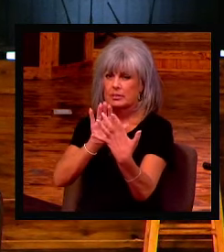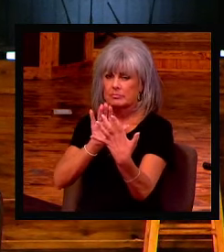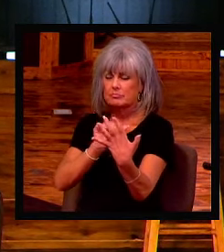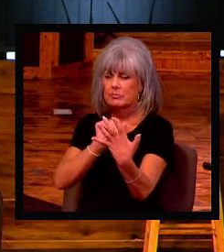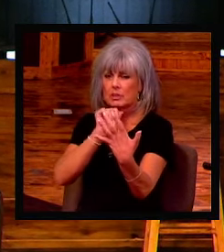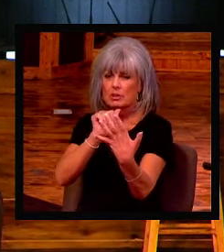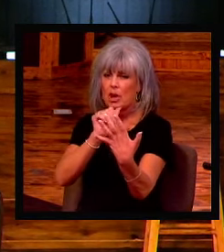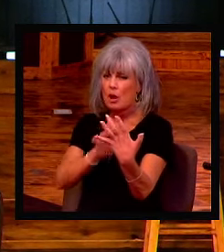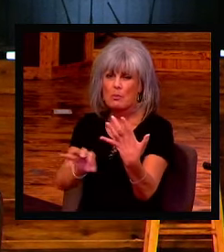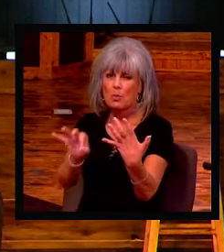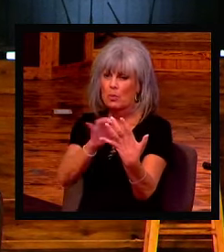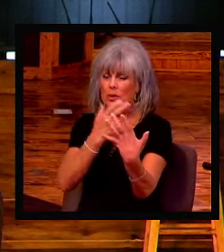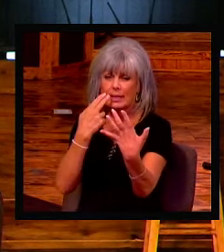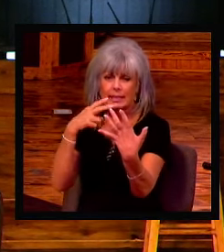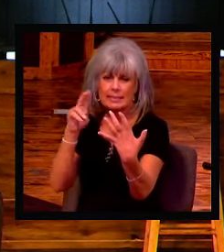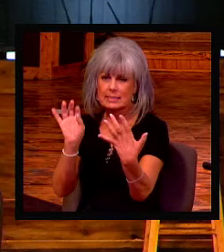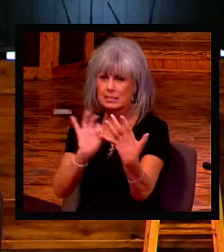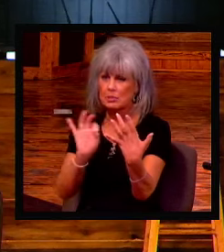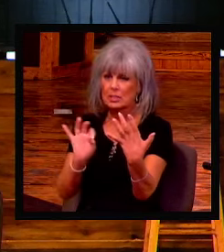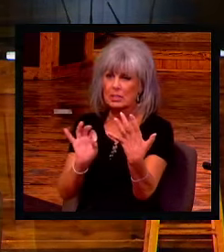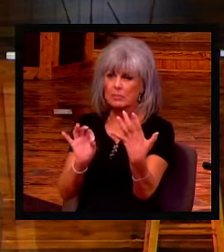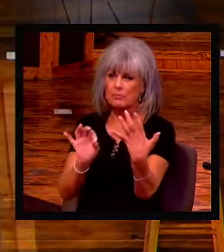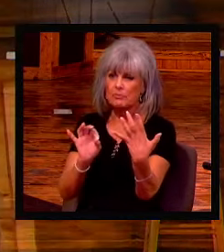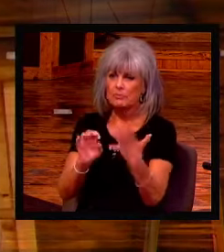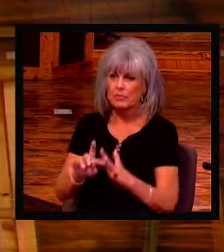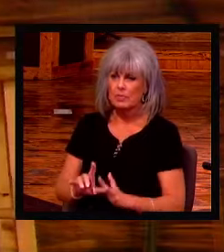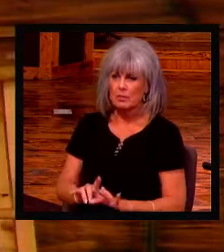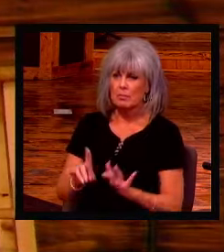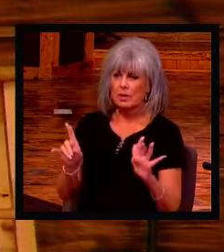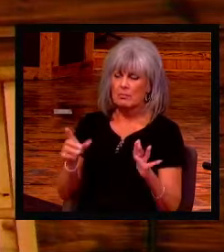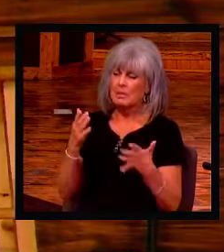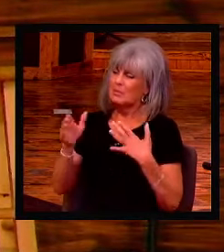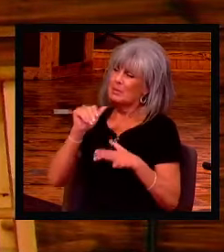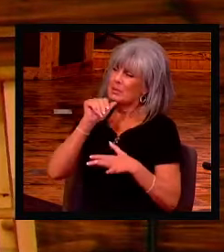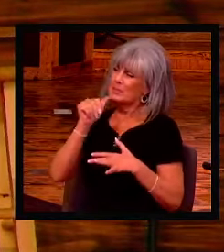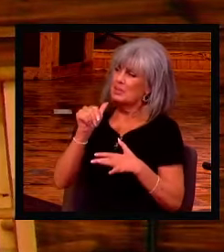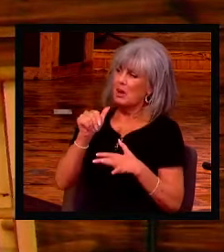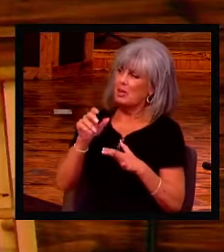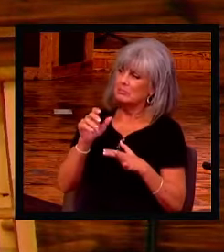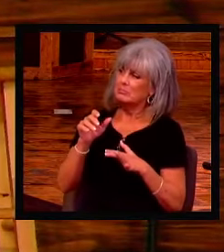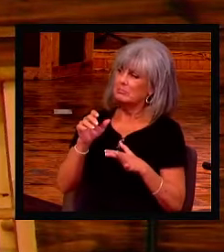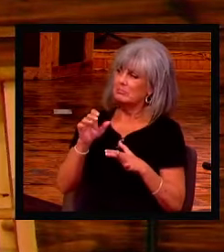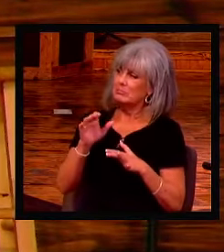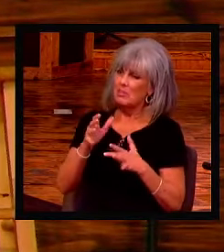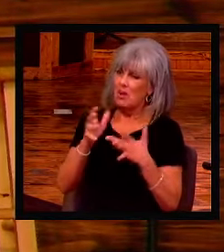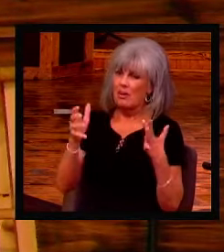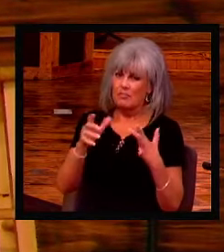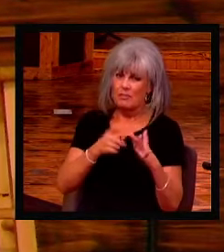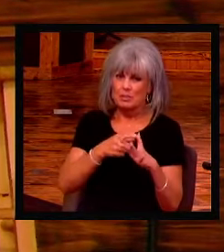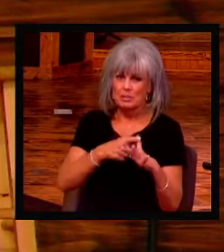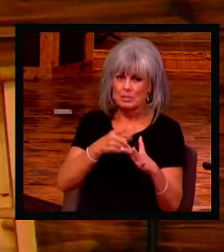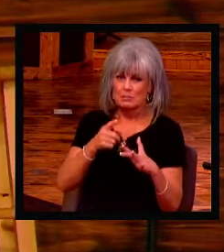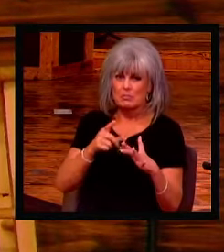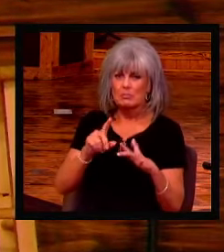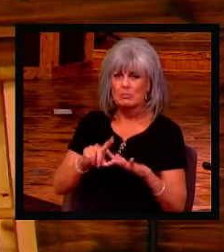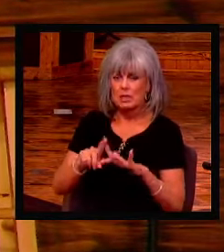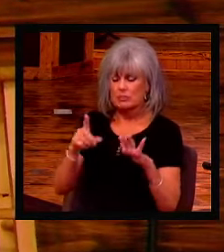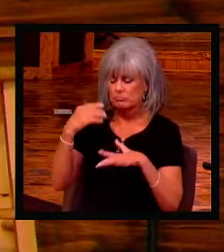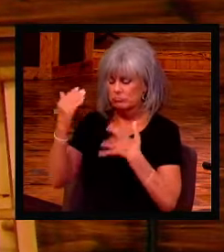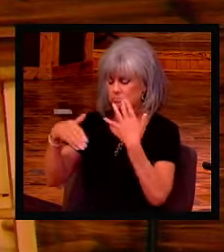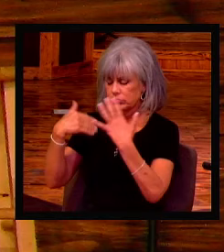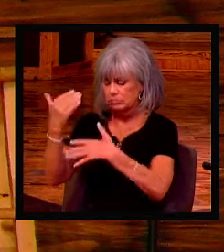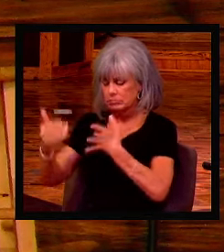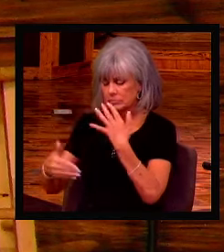non-important, very innocent, not a big deal. And it might not be a big deal at first, but over the seasons,